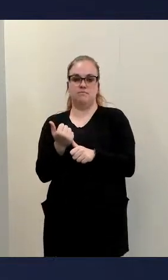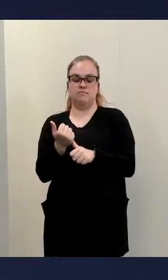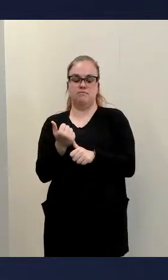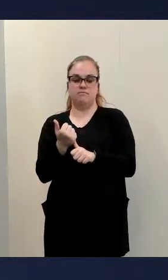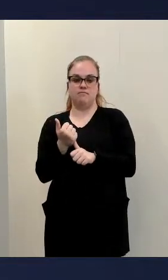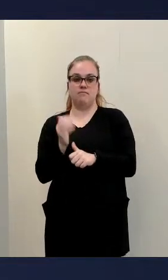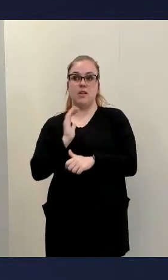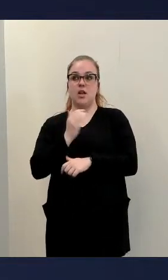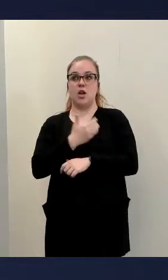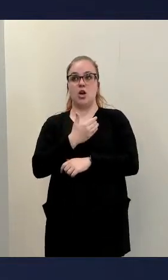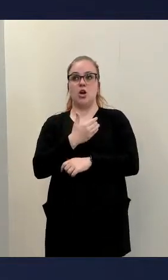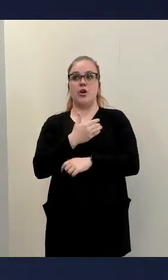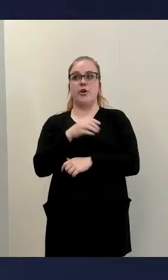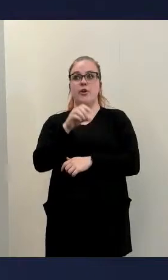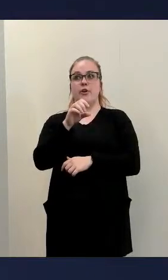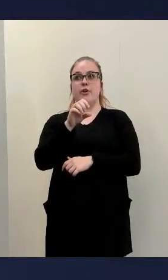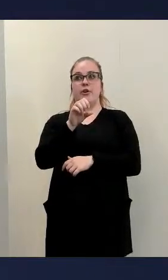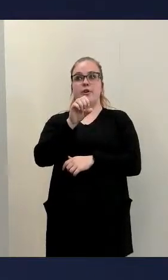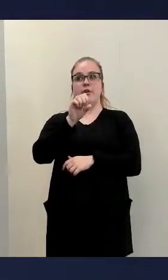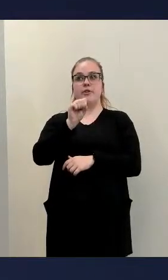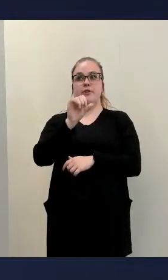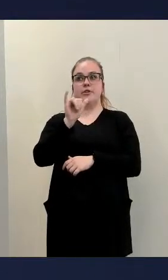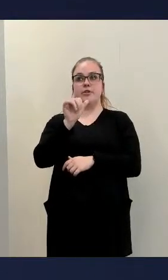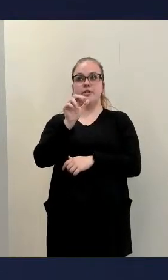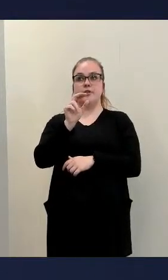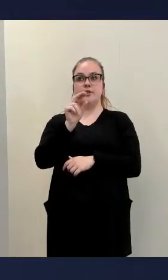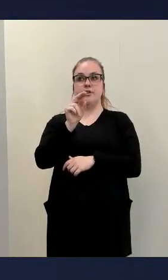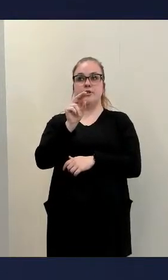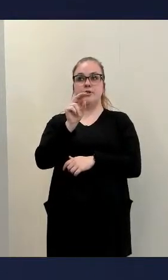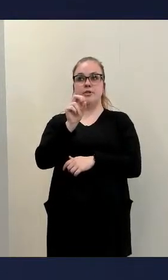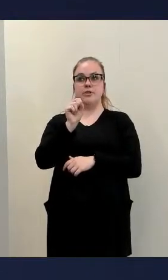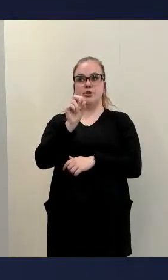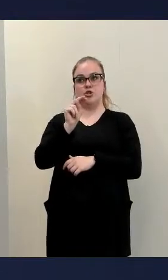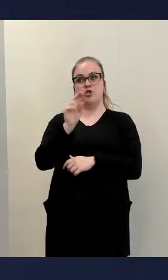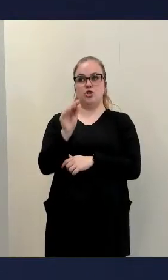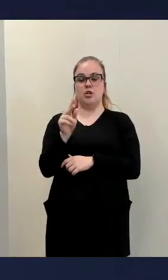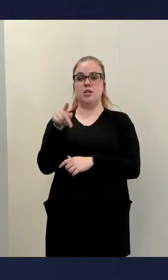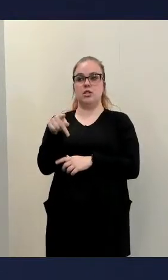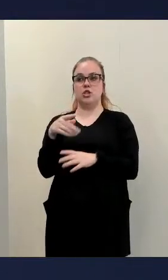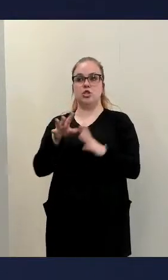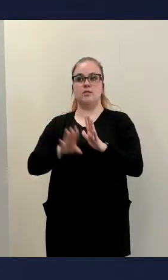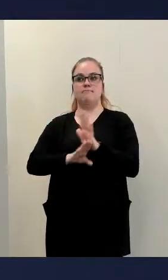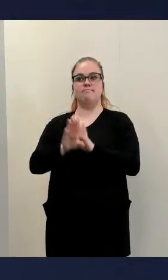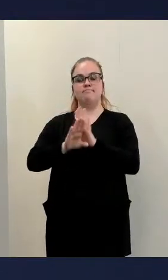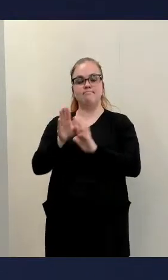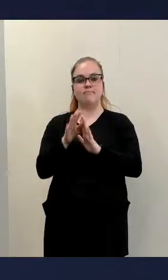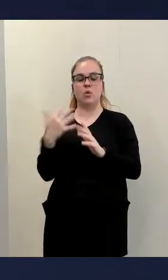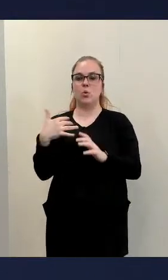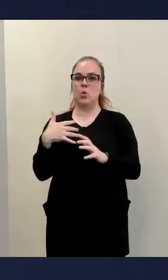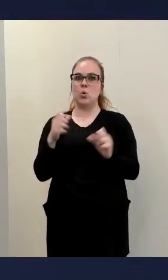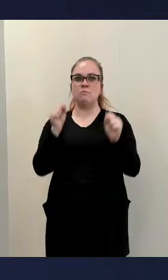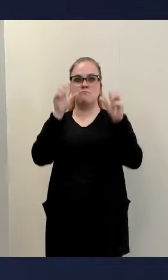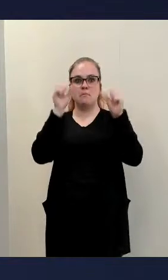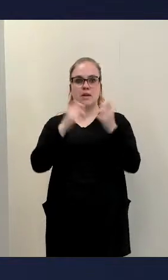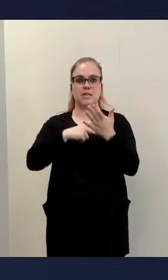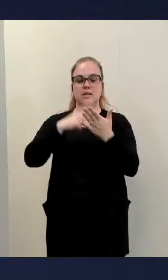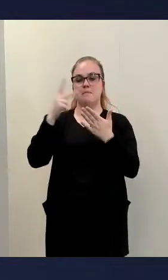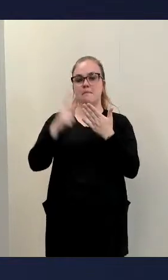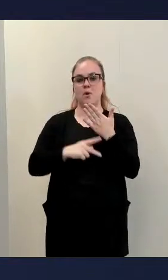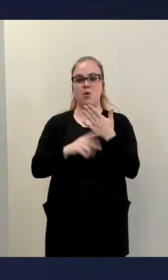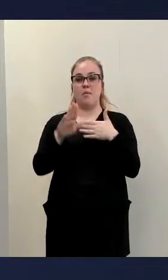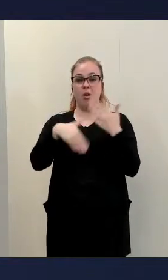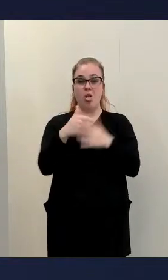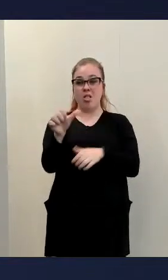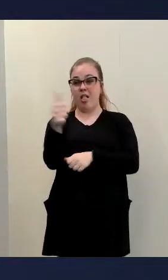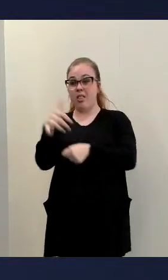our SHIN lead, Ivana Ramos, she developed such a robust program, then also like all the